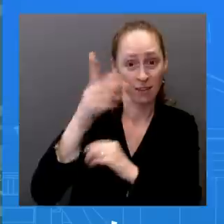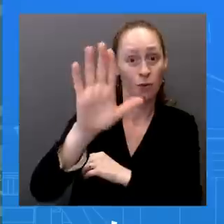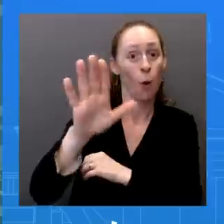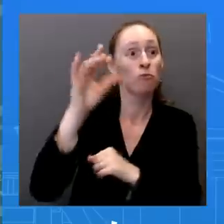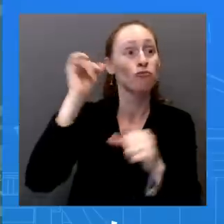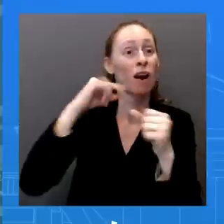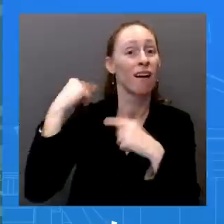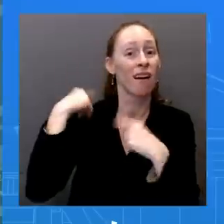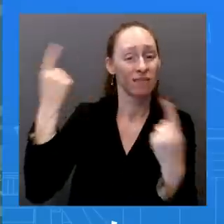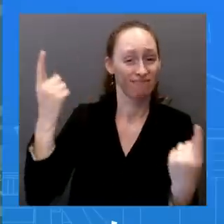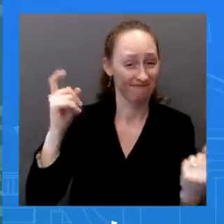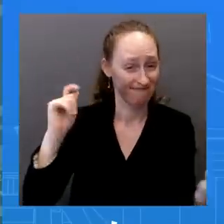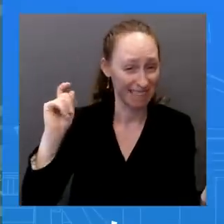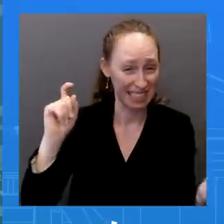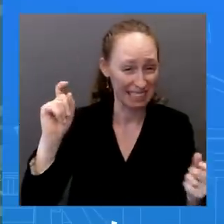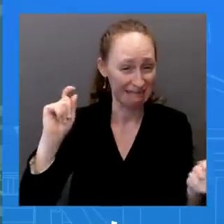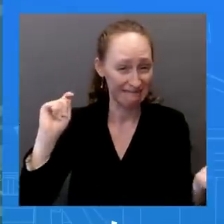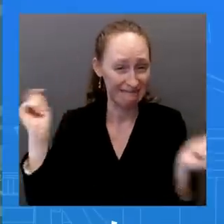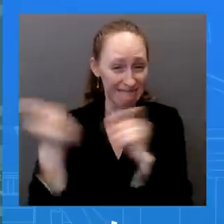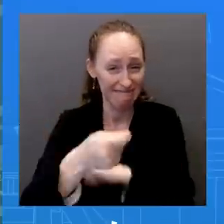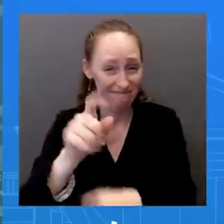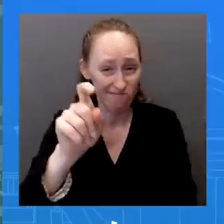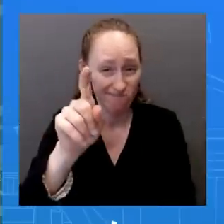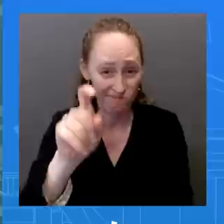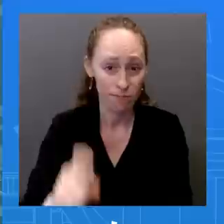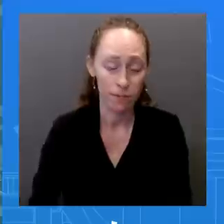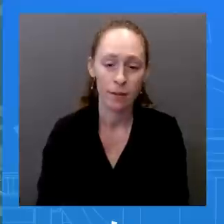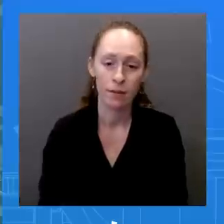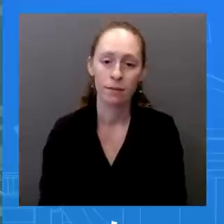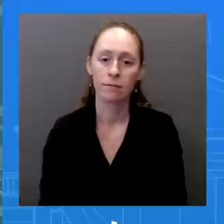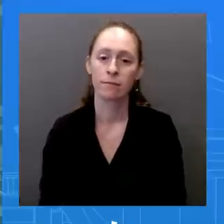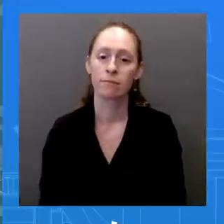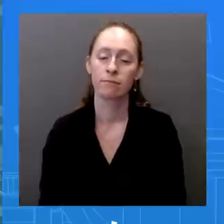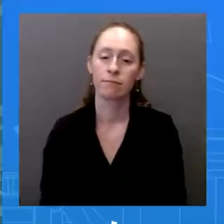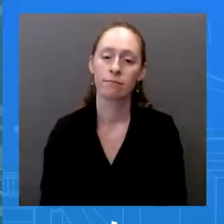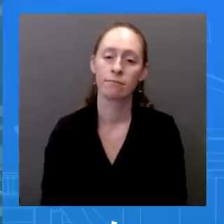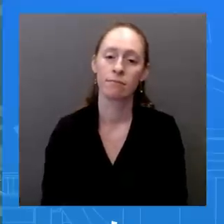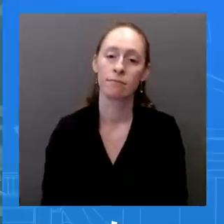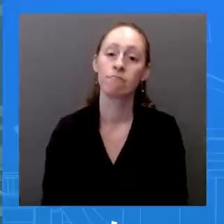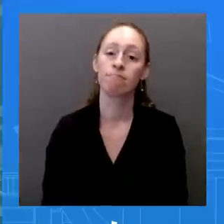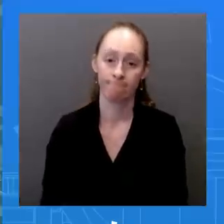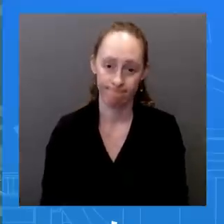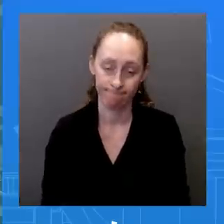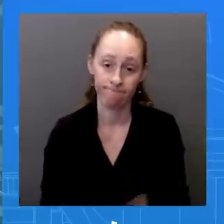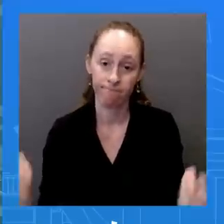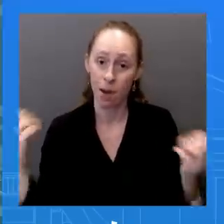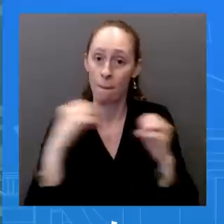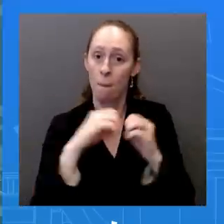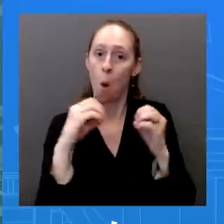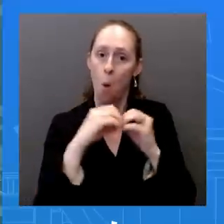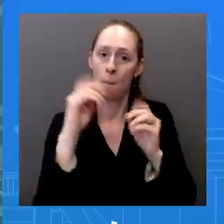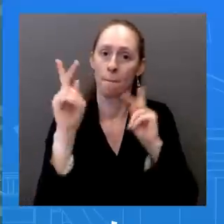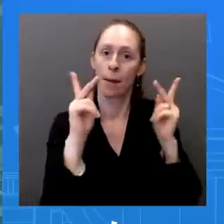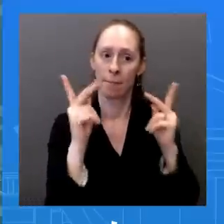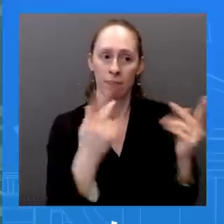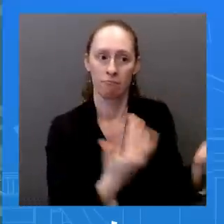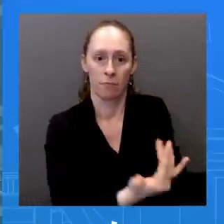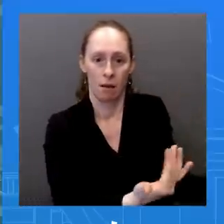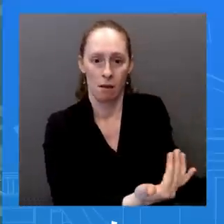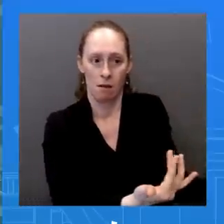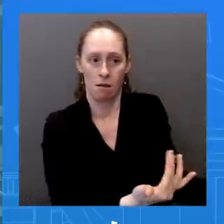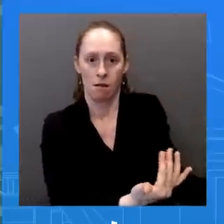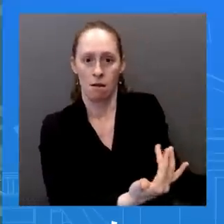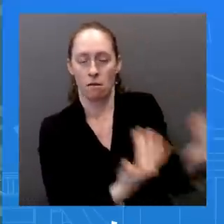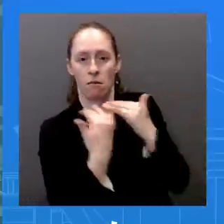border, and with those without a legal process who remain are removed and expelled this year more than any other year. So you have